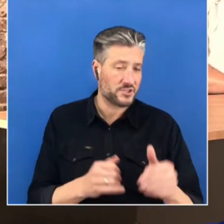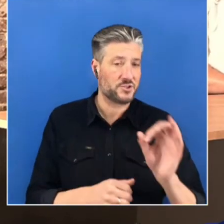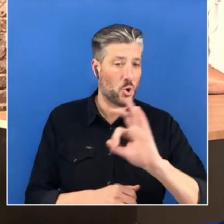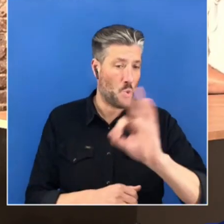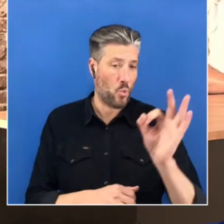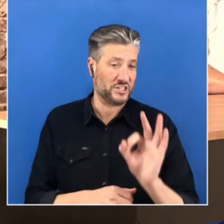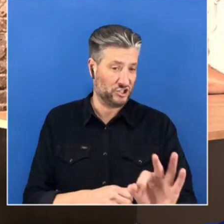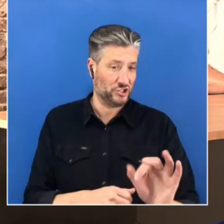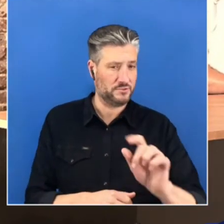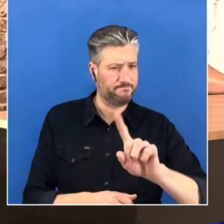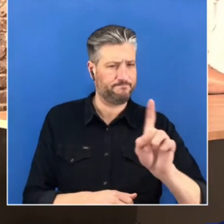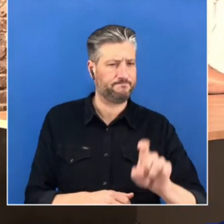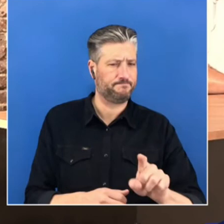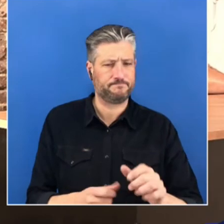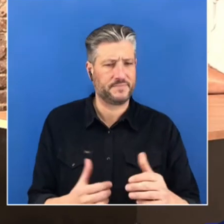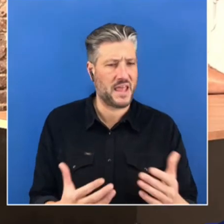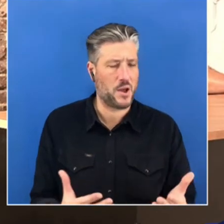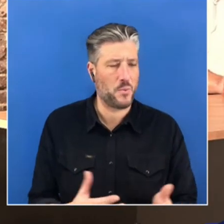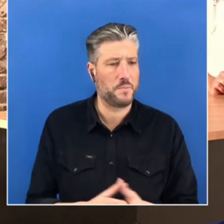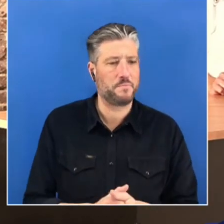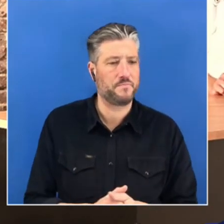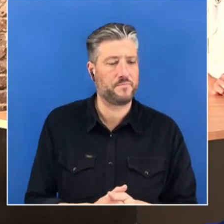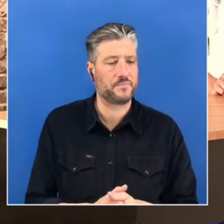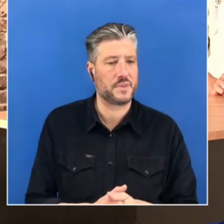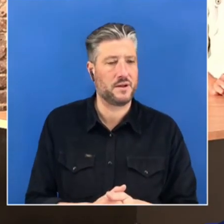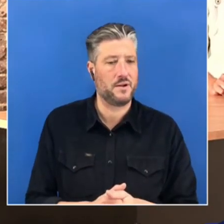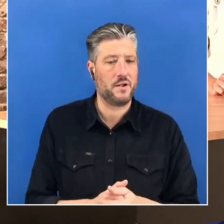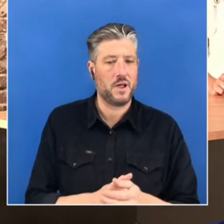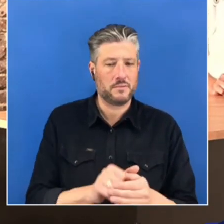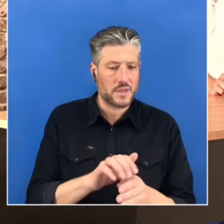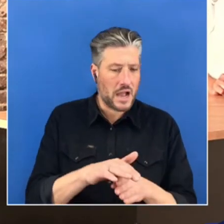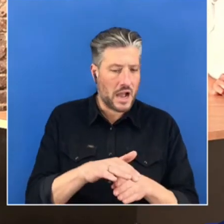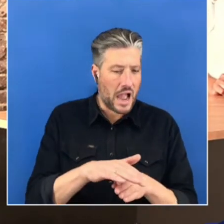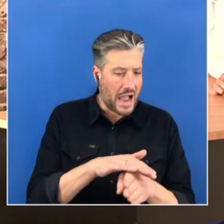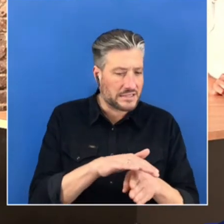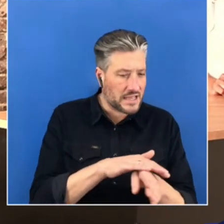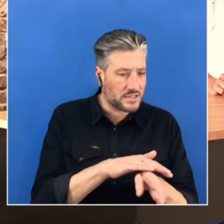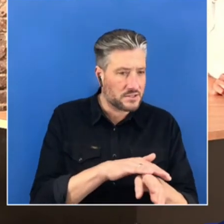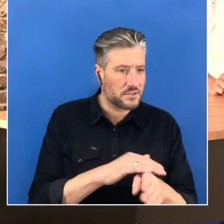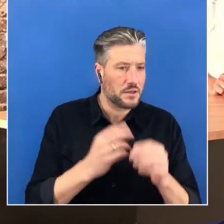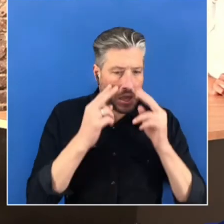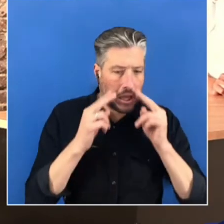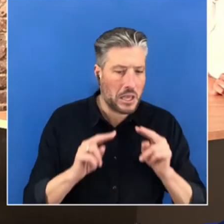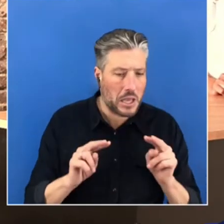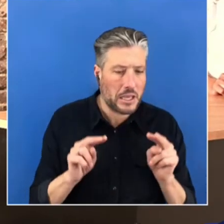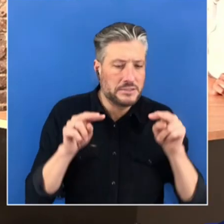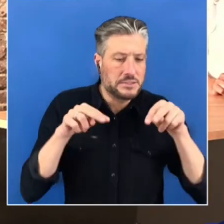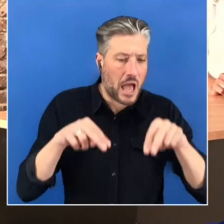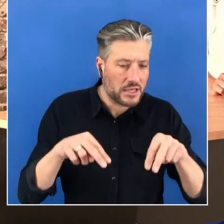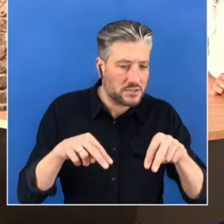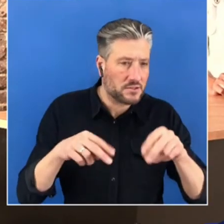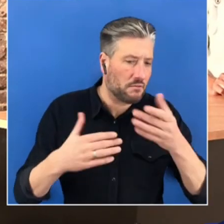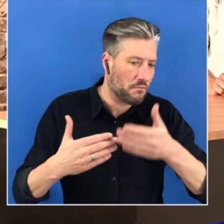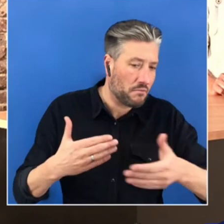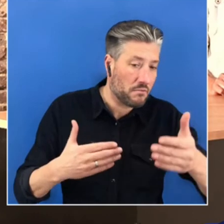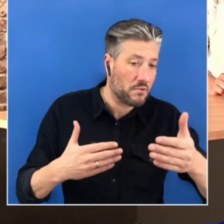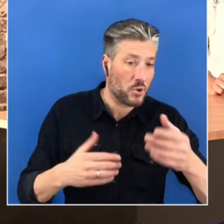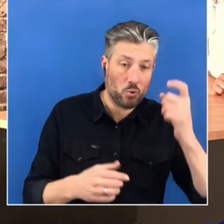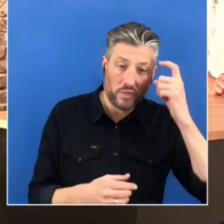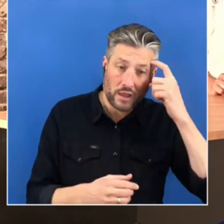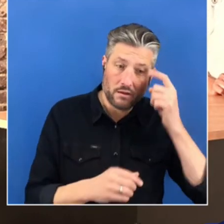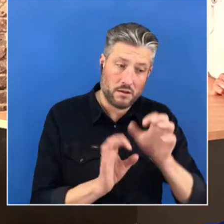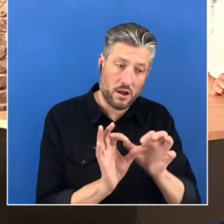Is there an accessibility insights in the works for Mac desktop?